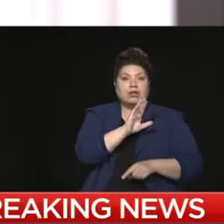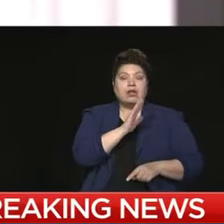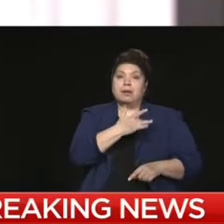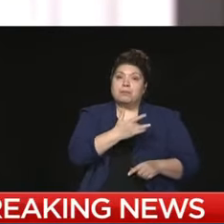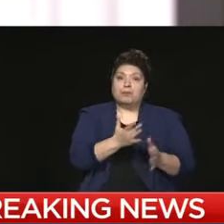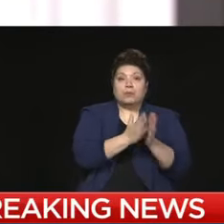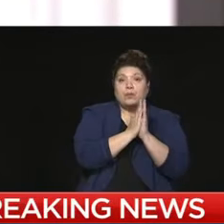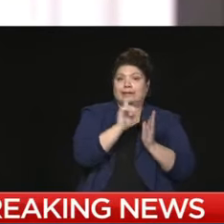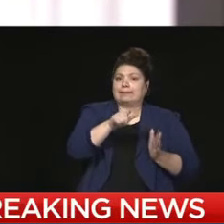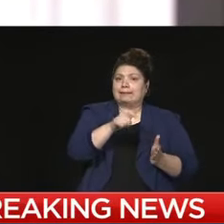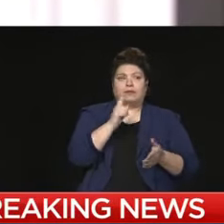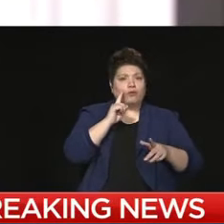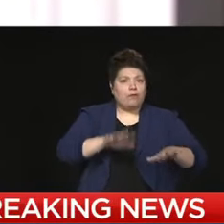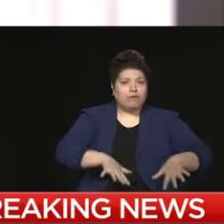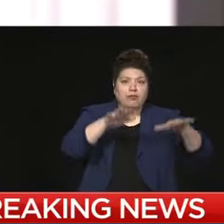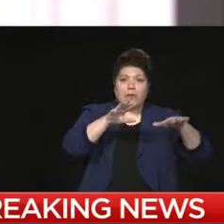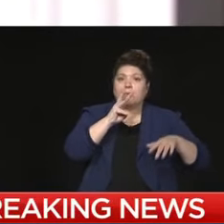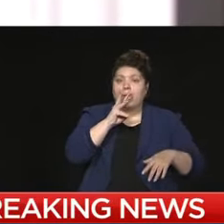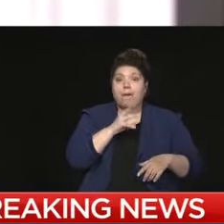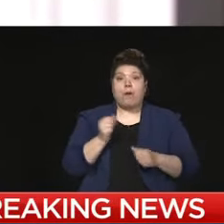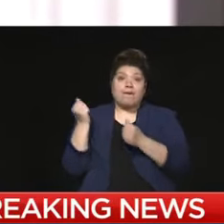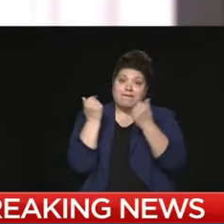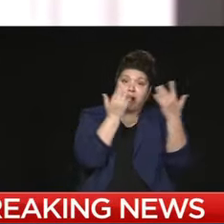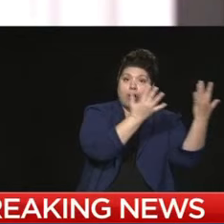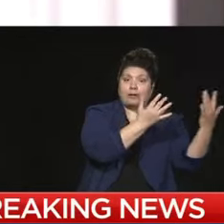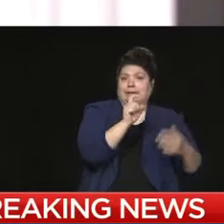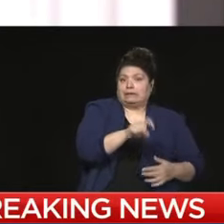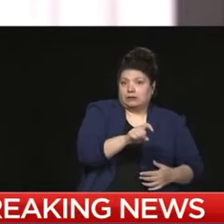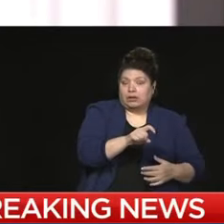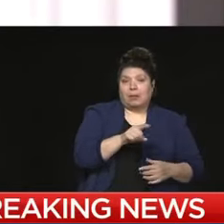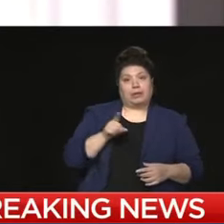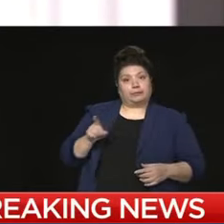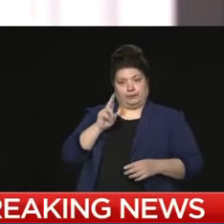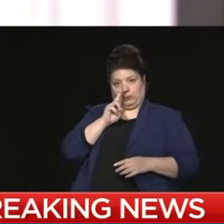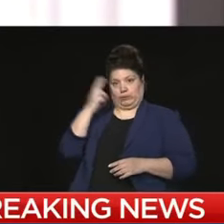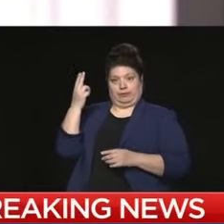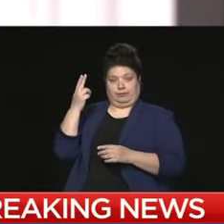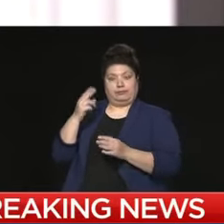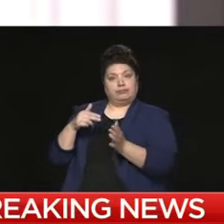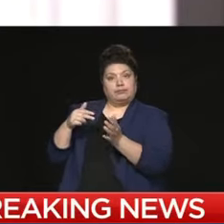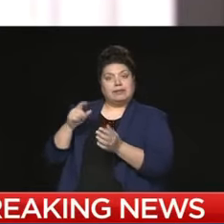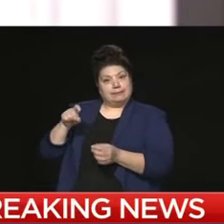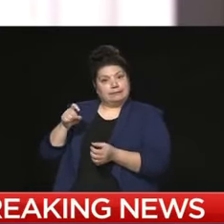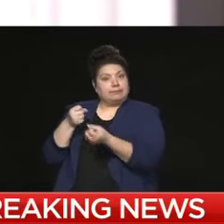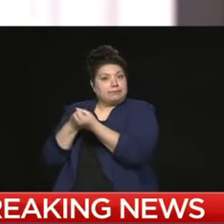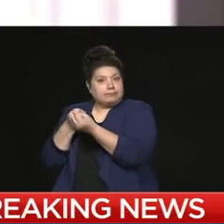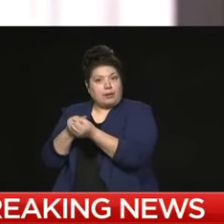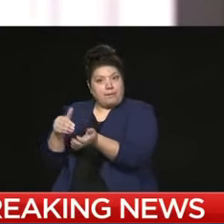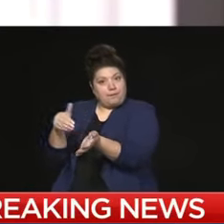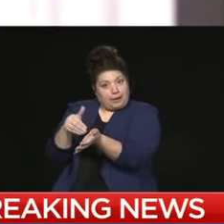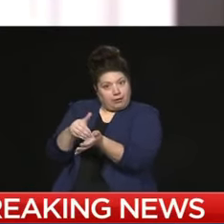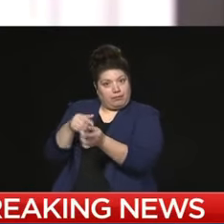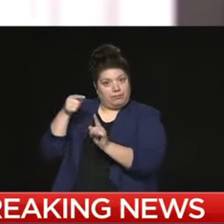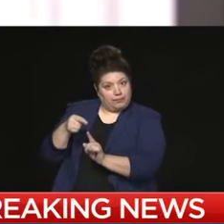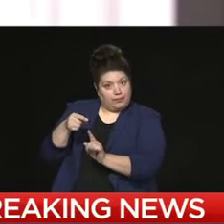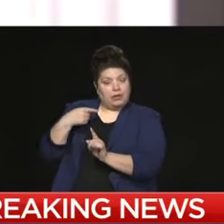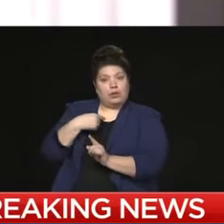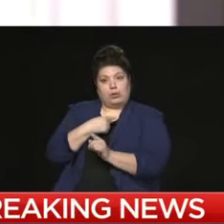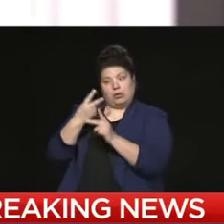like floods and forest fires. But we are, of course, working to help. We're working with Quebec to figure out how we can best help in